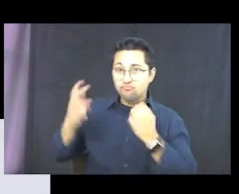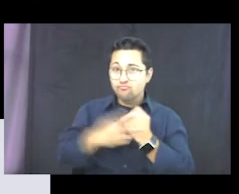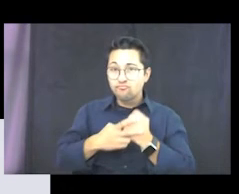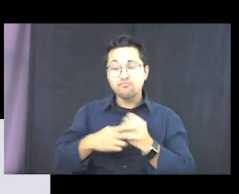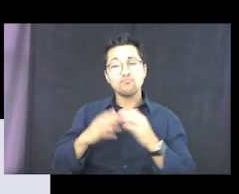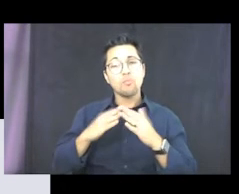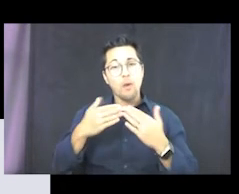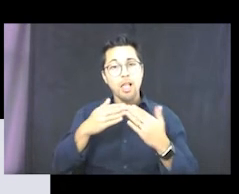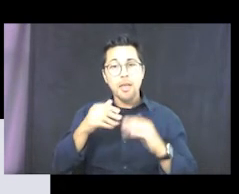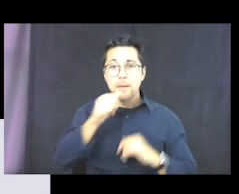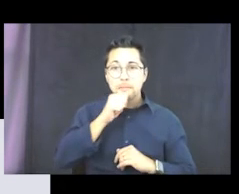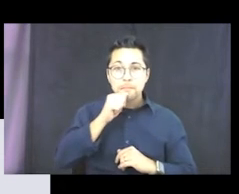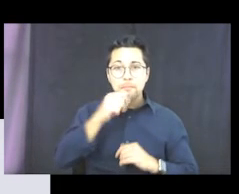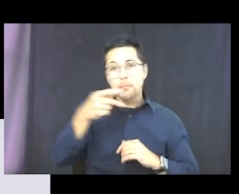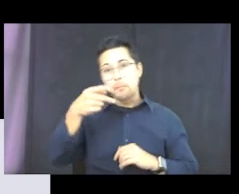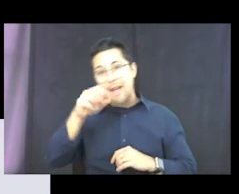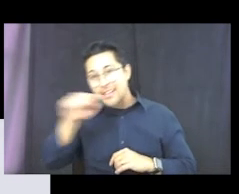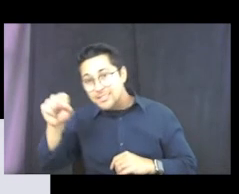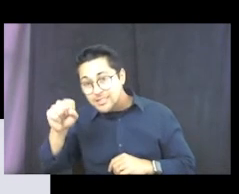wallet passes,